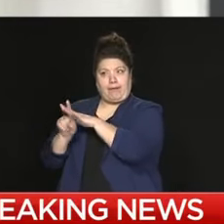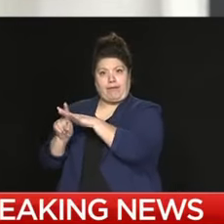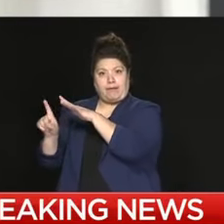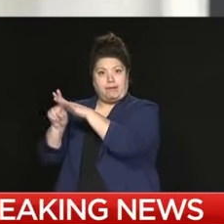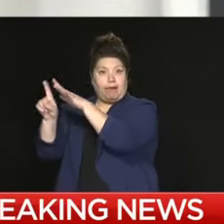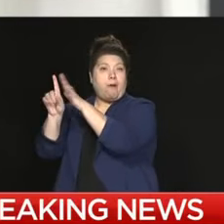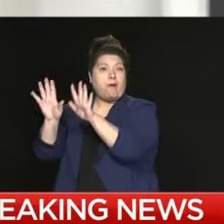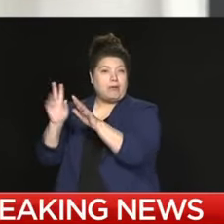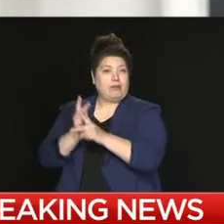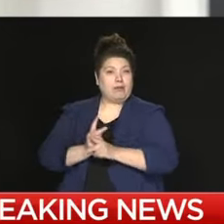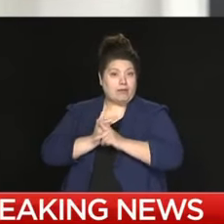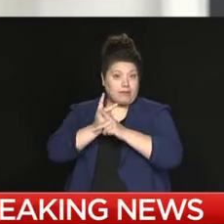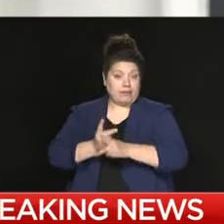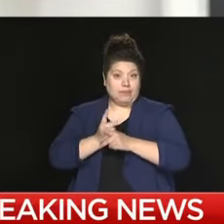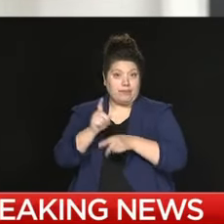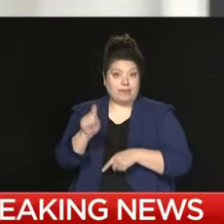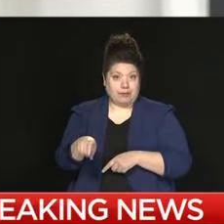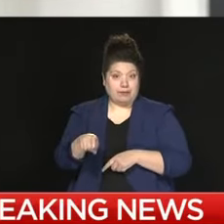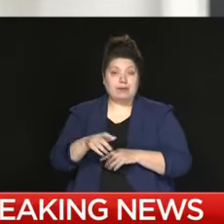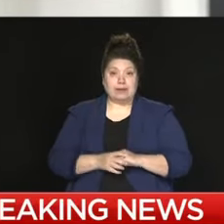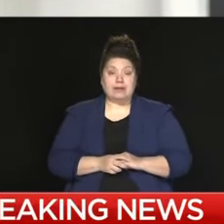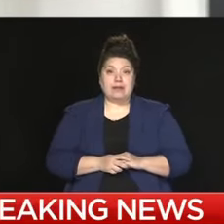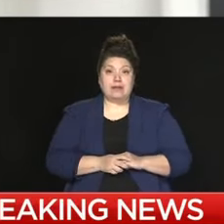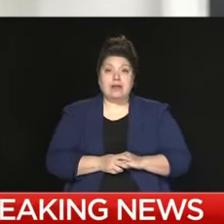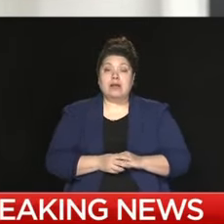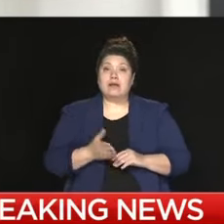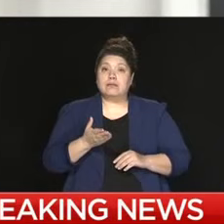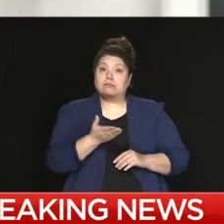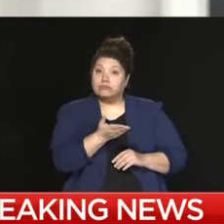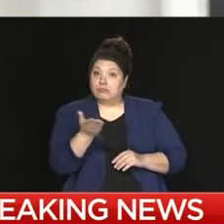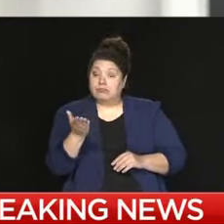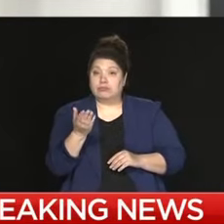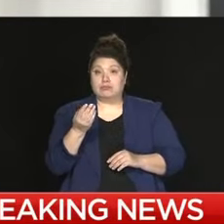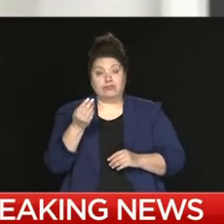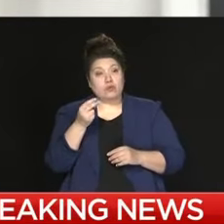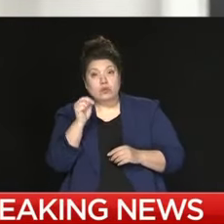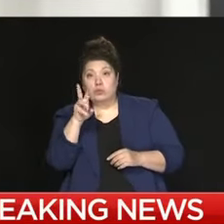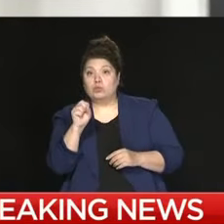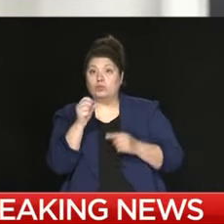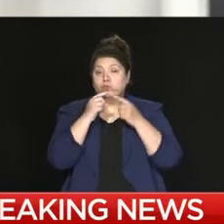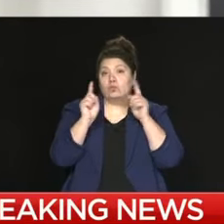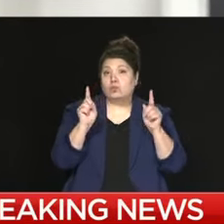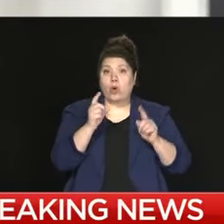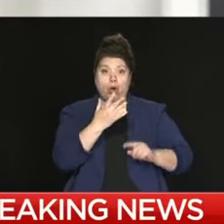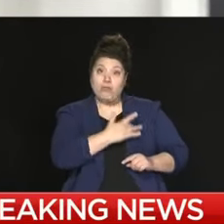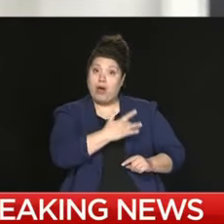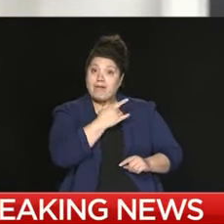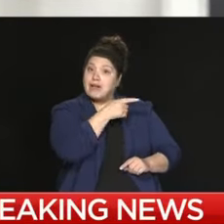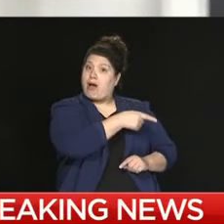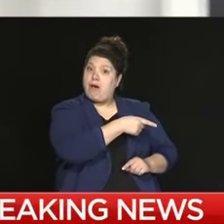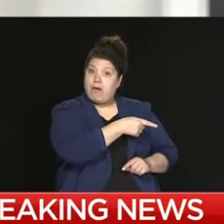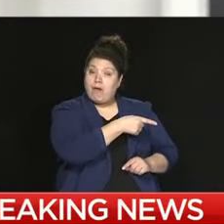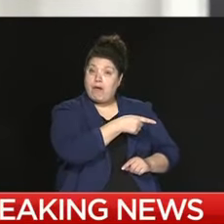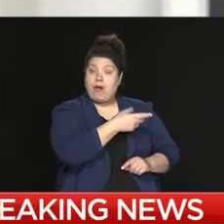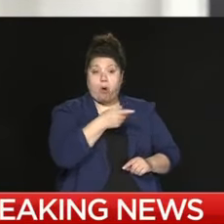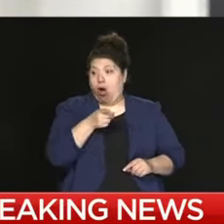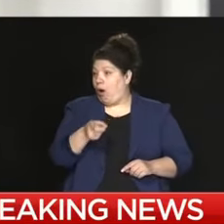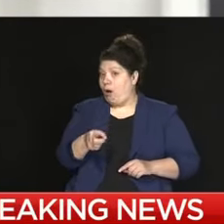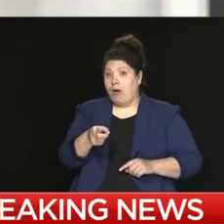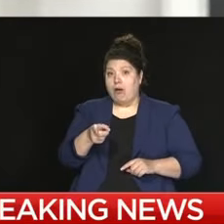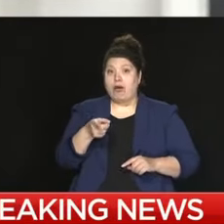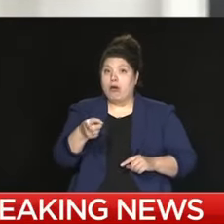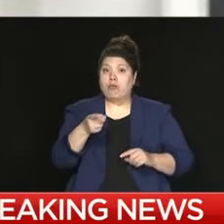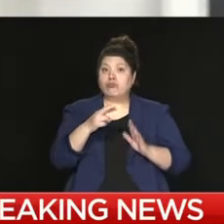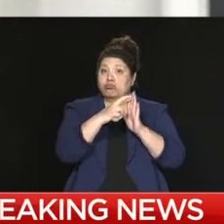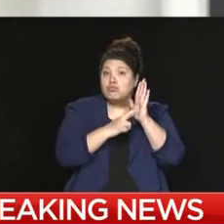Each region could have a distinct approach. So if you see on the news that another province is going to ease up on regulations, you still